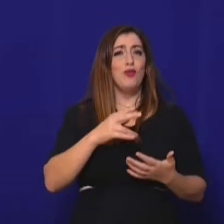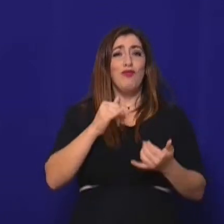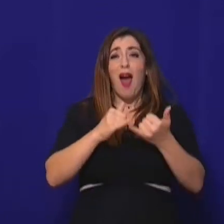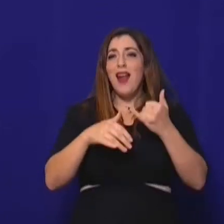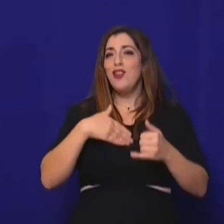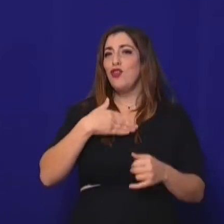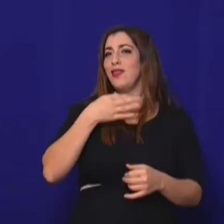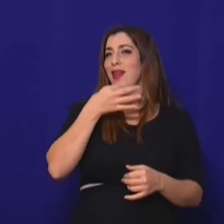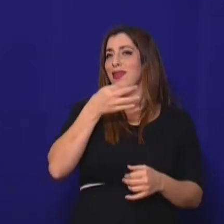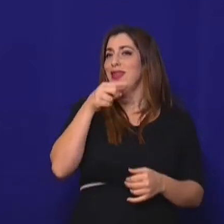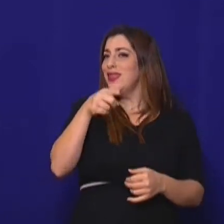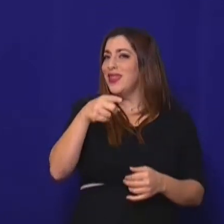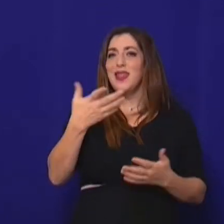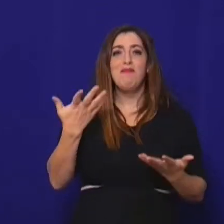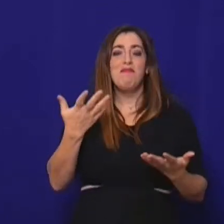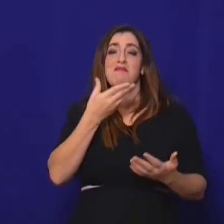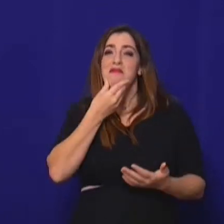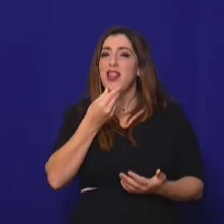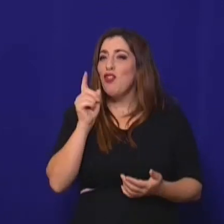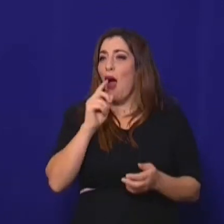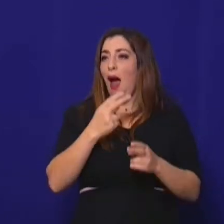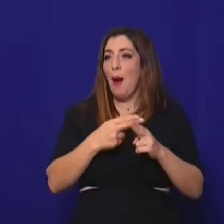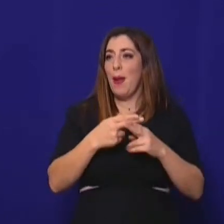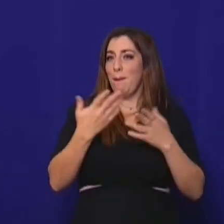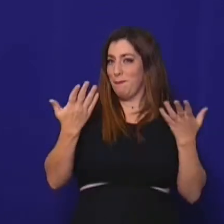Mela, fuq l-imwiet,